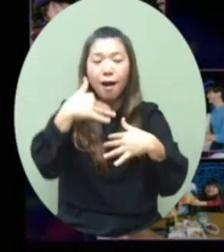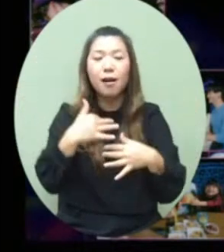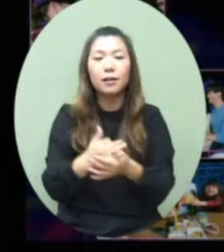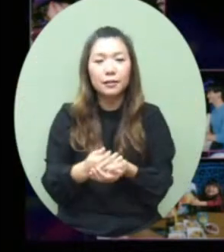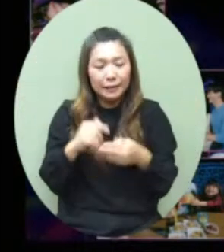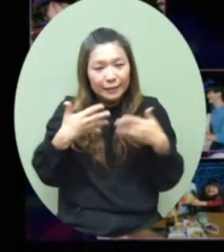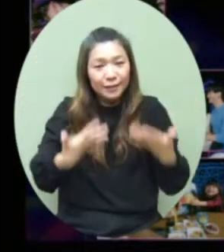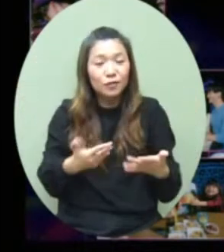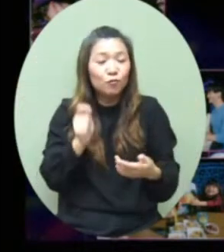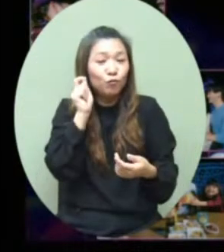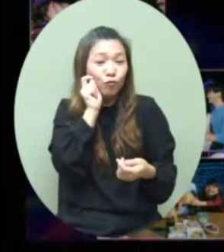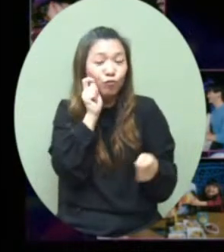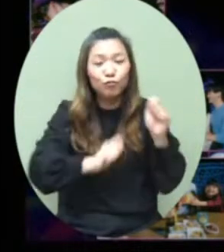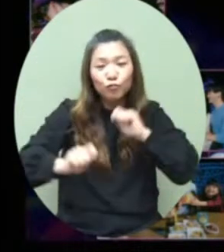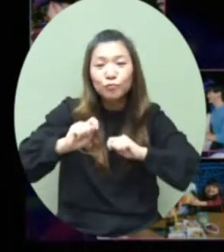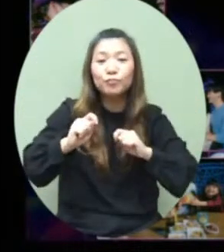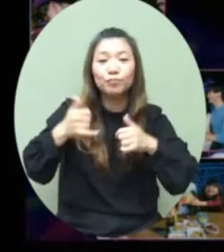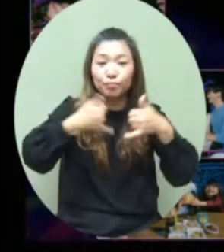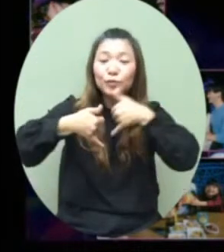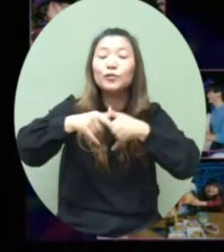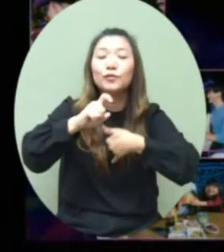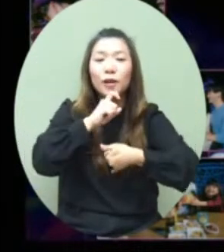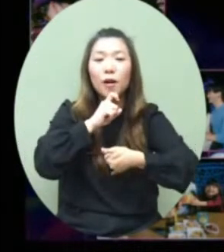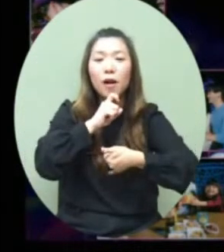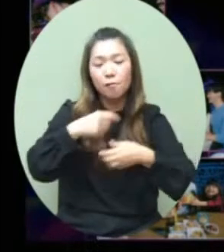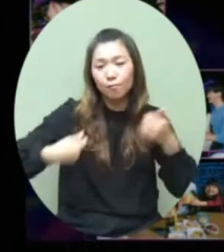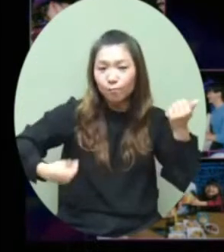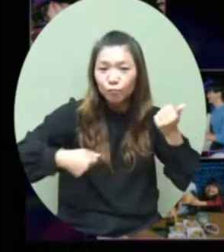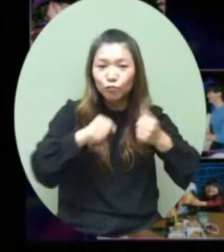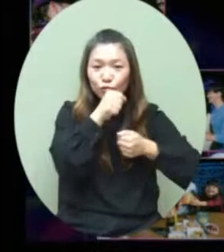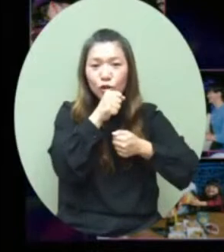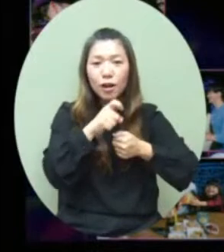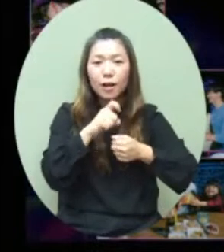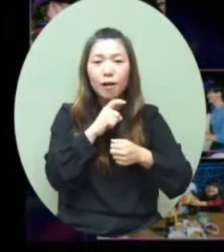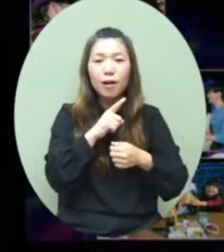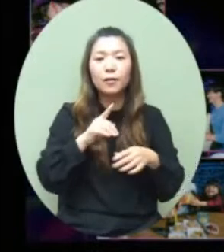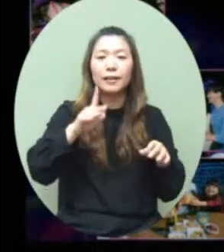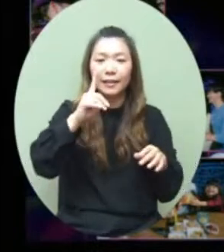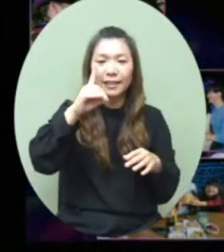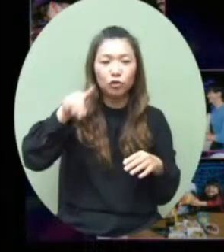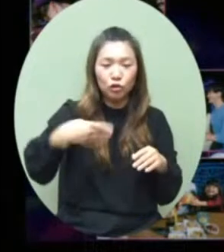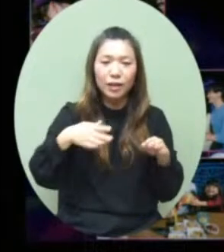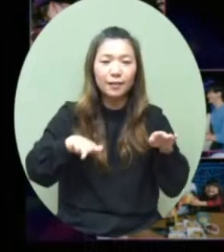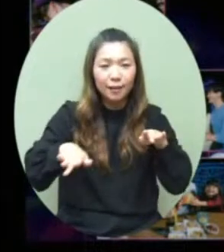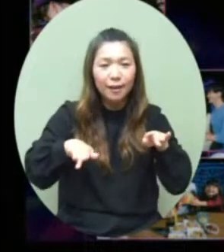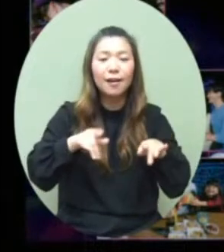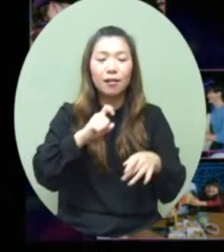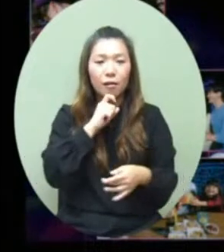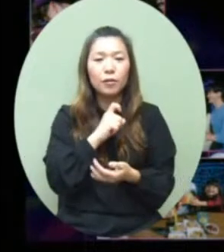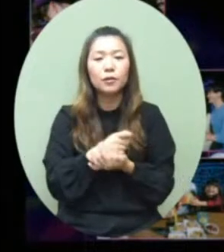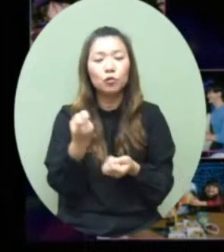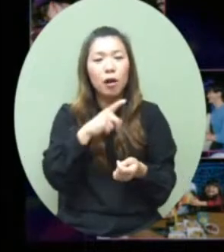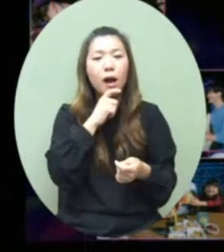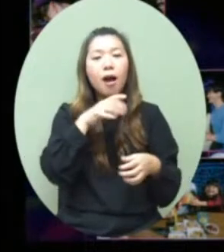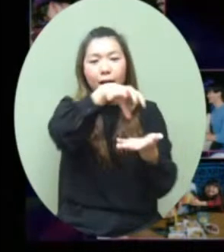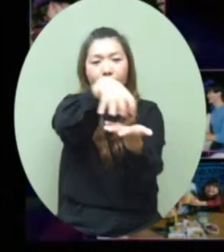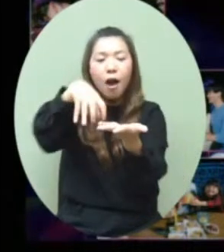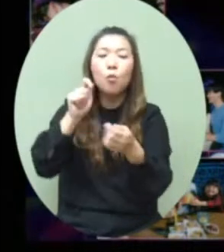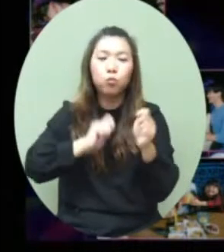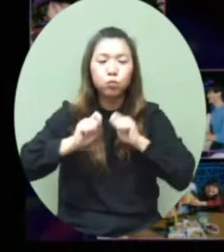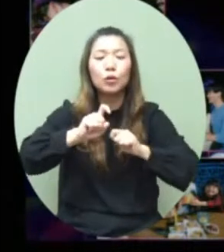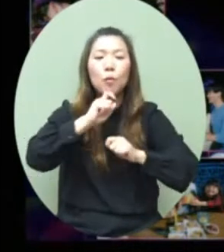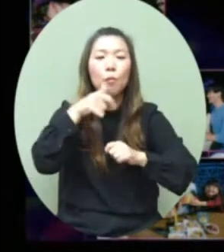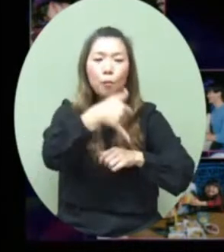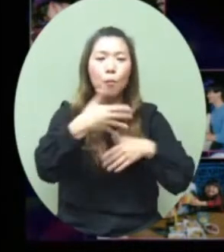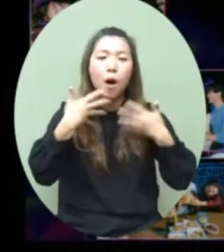There are Soul of the Ocean and Visions of Hong Kong, including live band shows, DJ shows, booths,